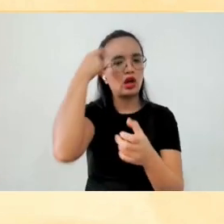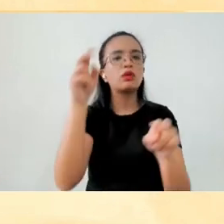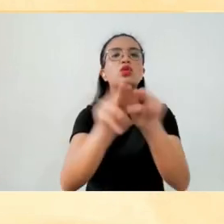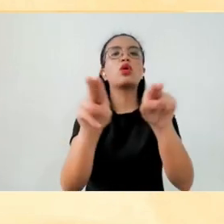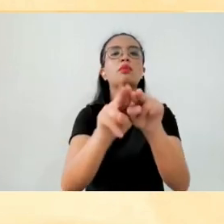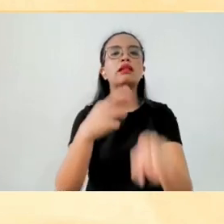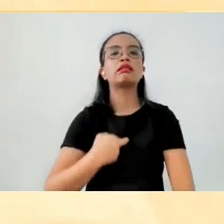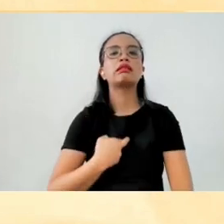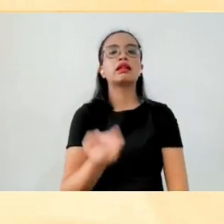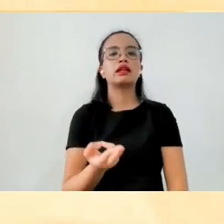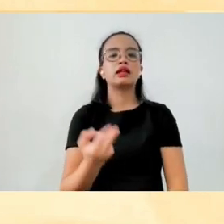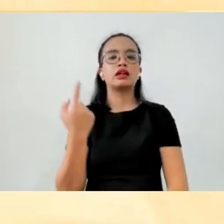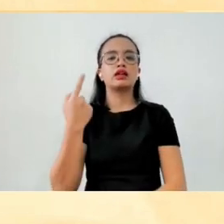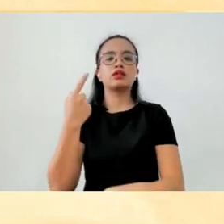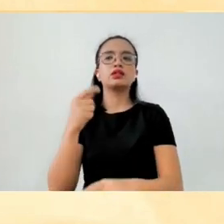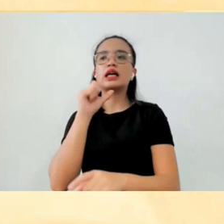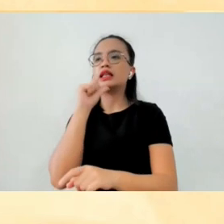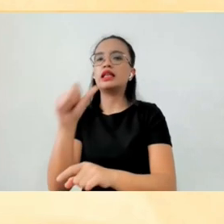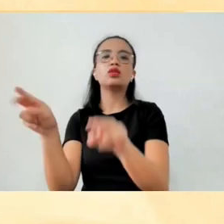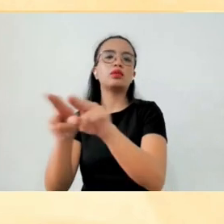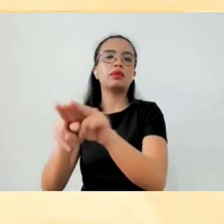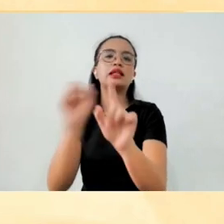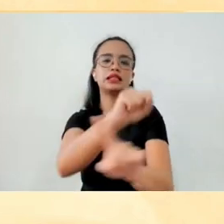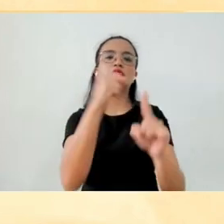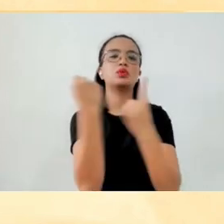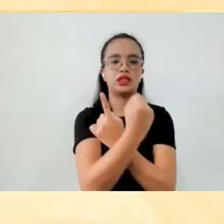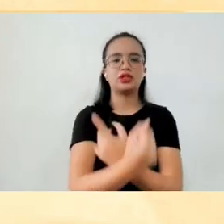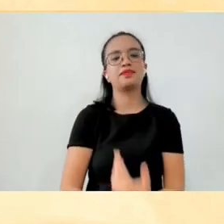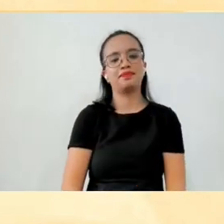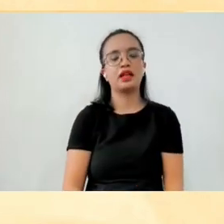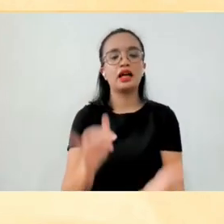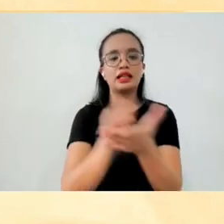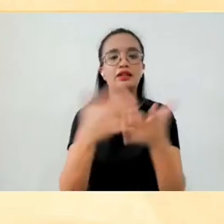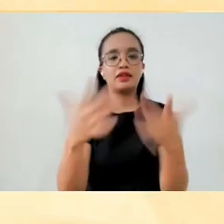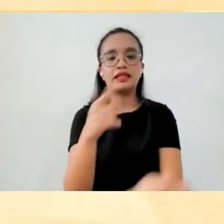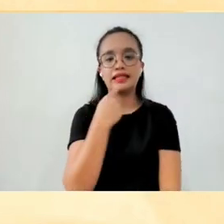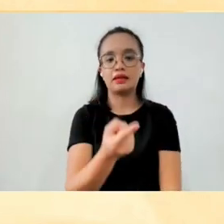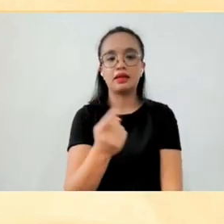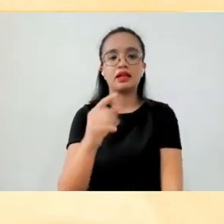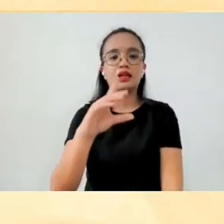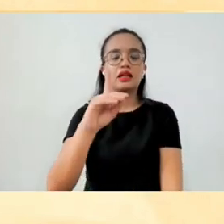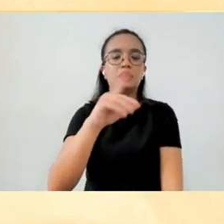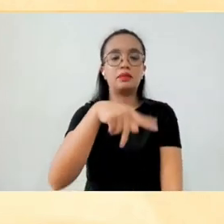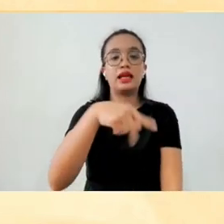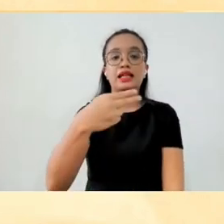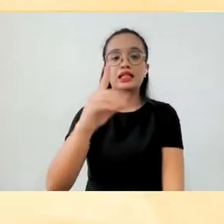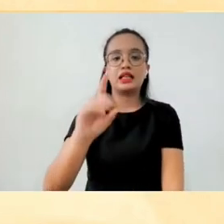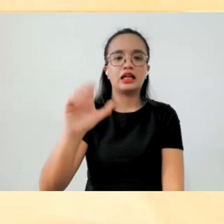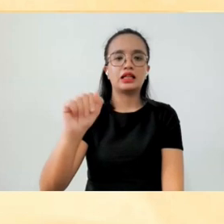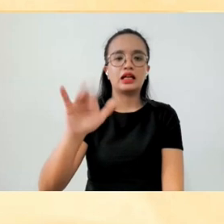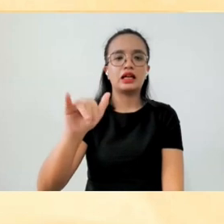to an abnormal situation. And as was mentioned earlier by Dr. Karim, the